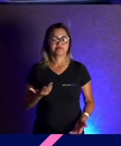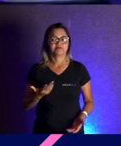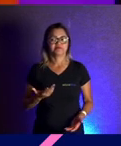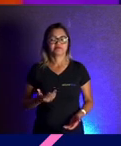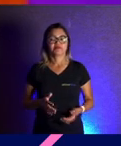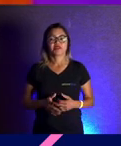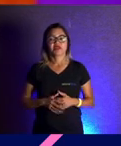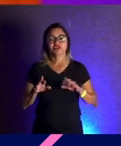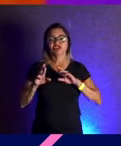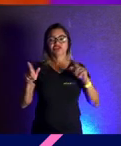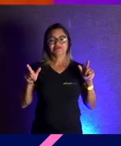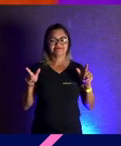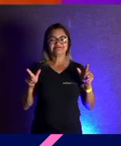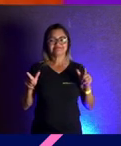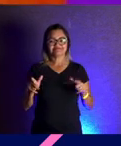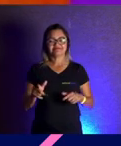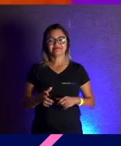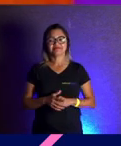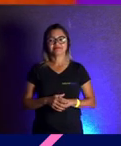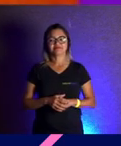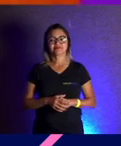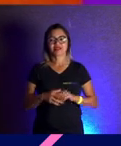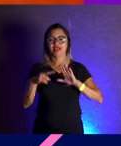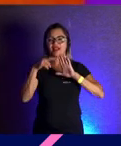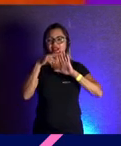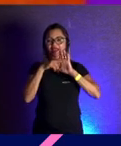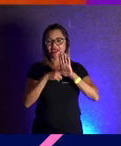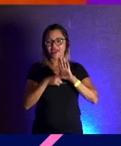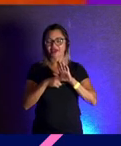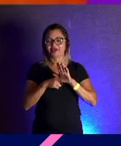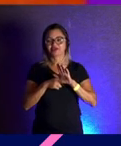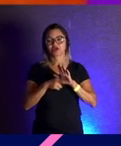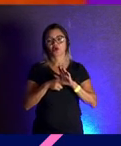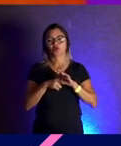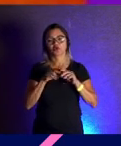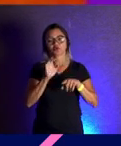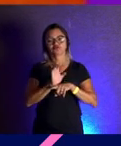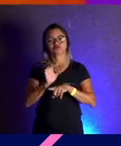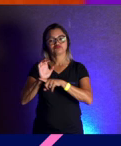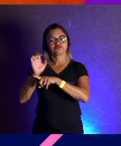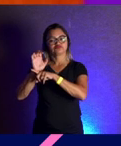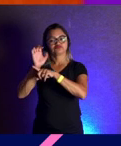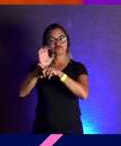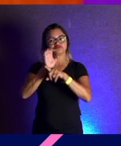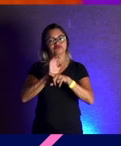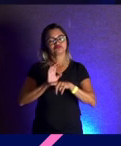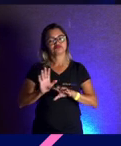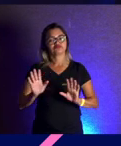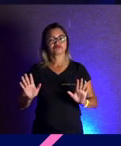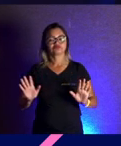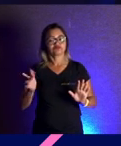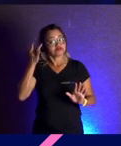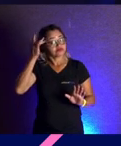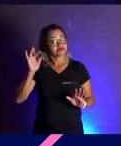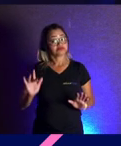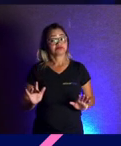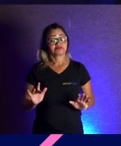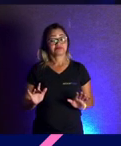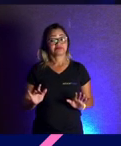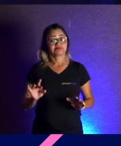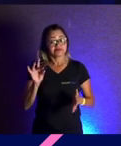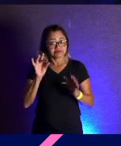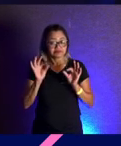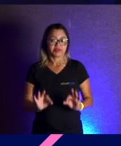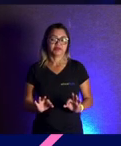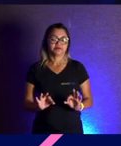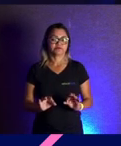performance justice, there is a requirement to report to the municipality. So, how do we work? And so, we just don't have to do that. So, in